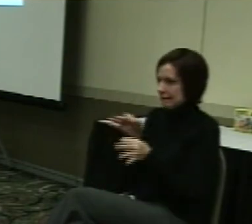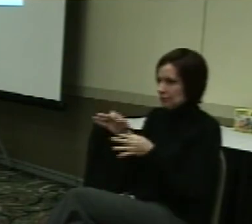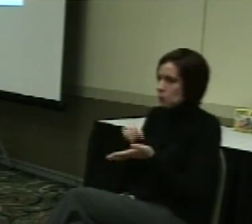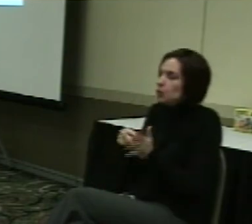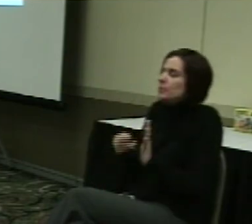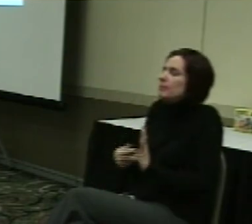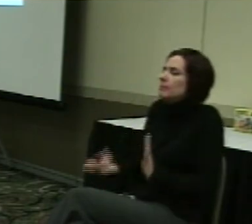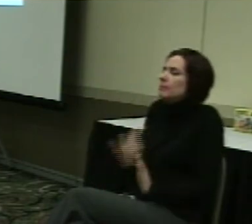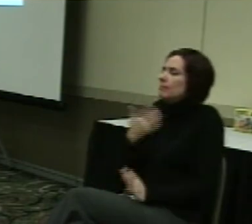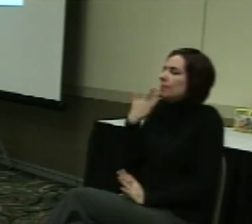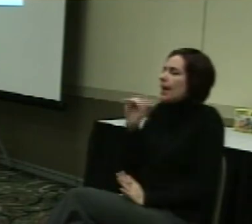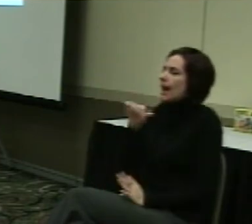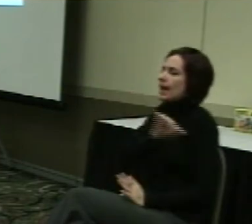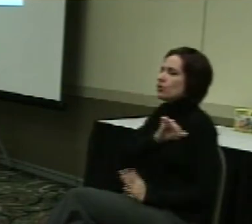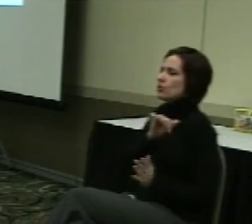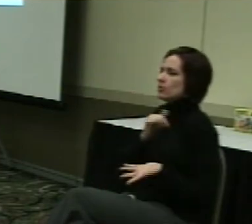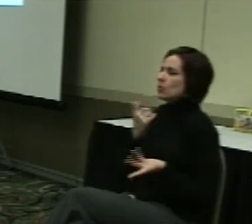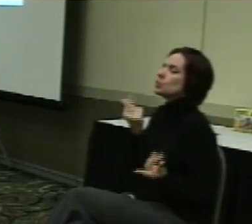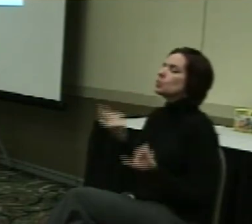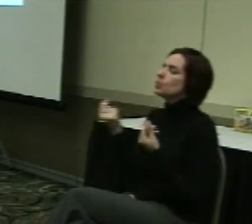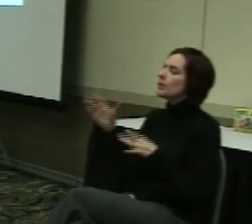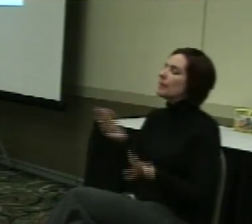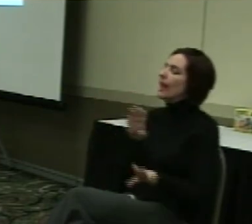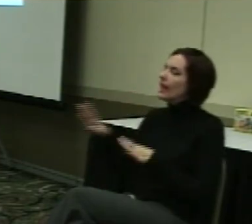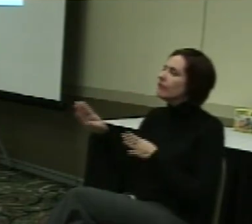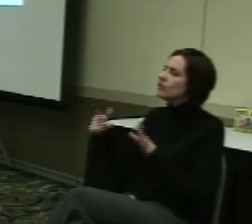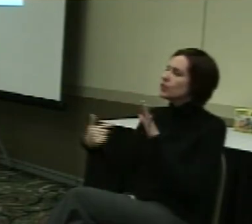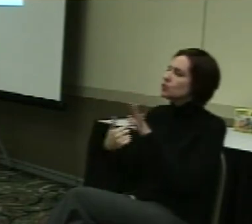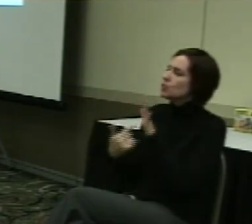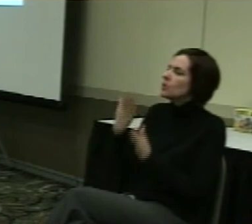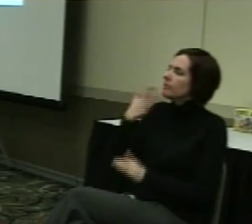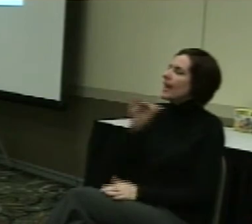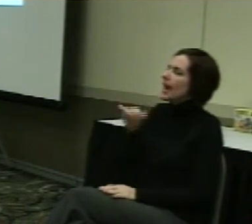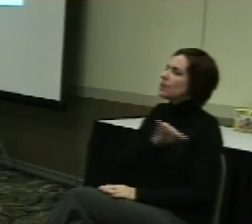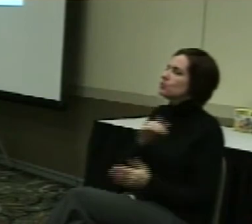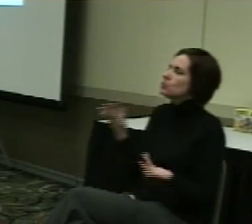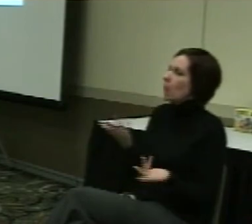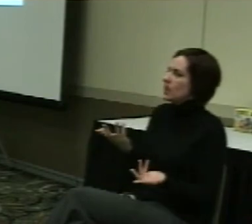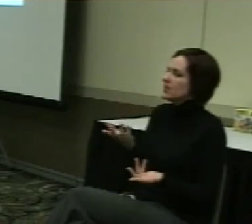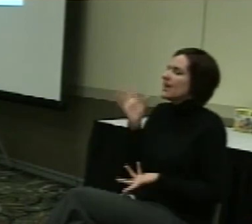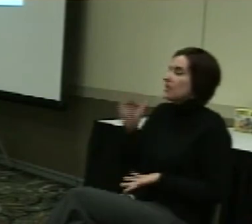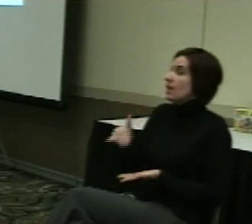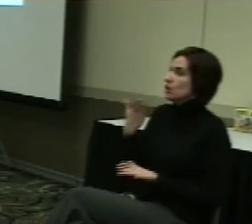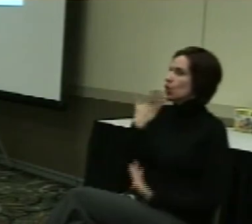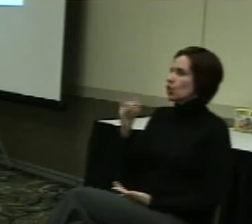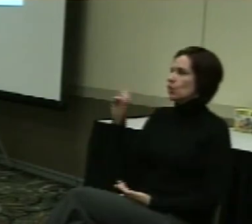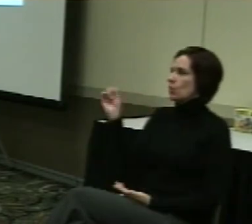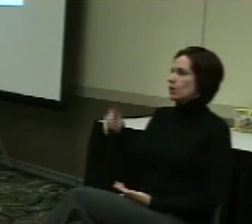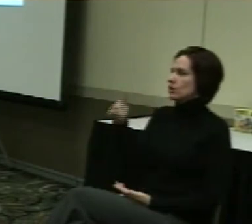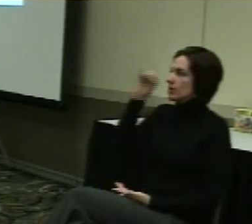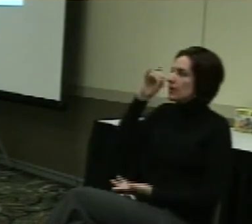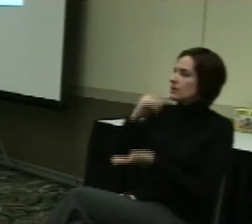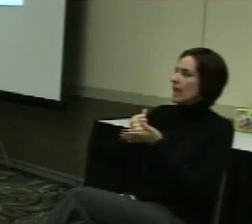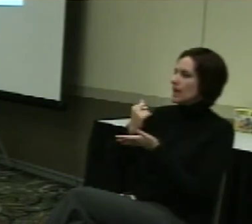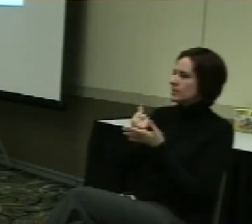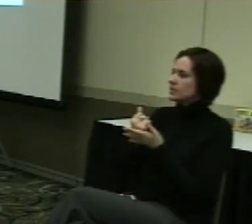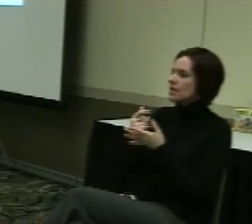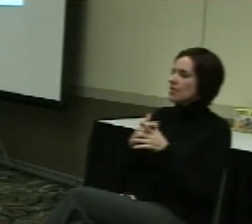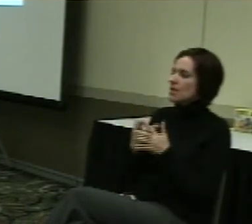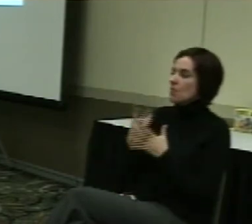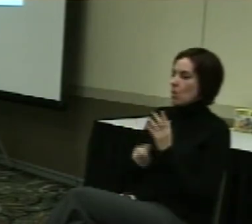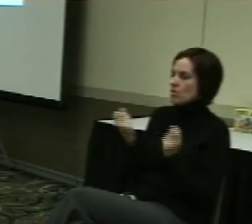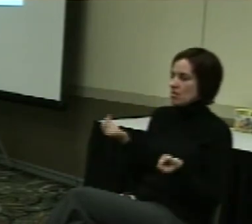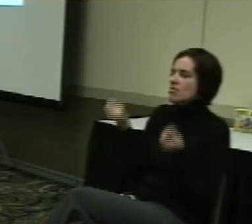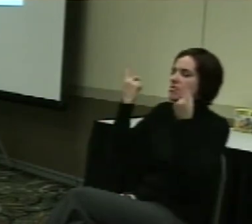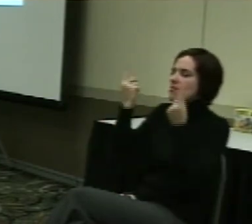what he's doing to show he has a bad attitude? That's a really helpful question, because that helps you both to get on the same